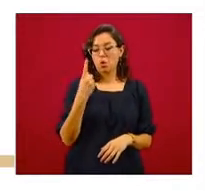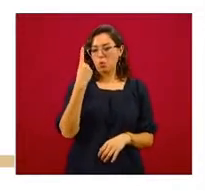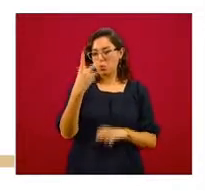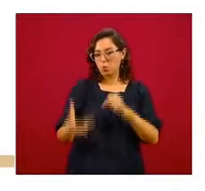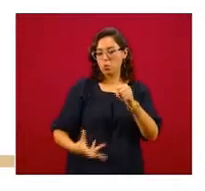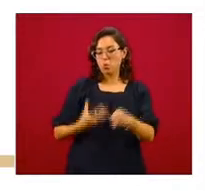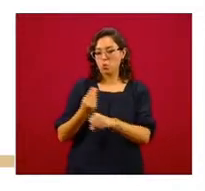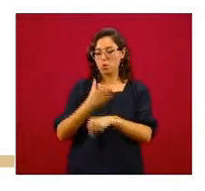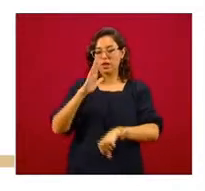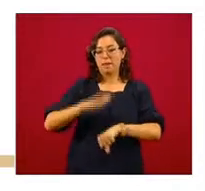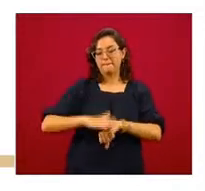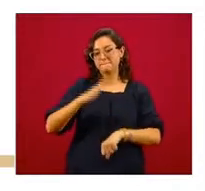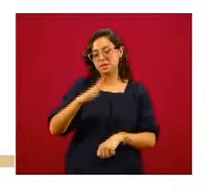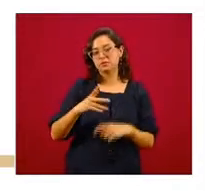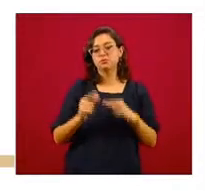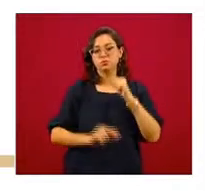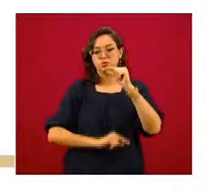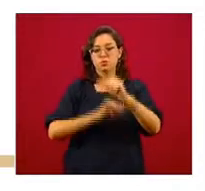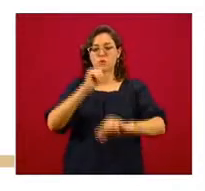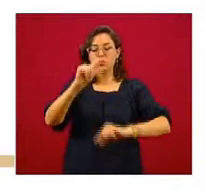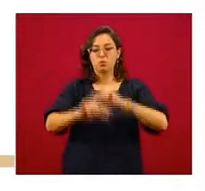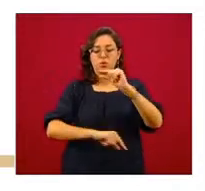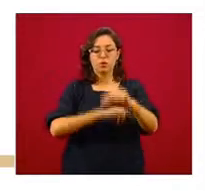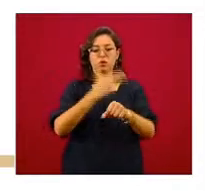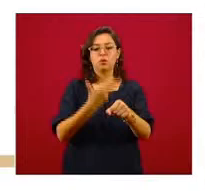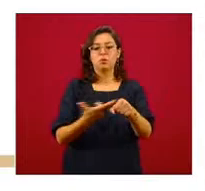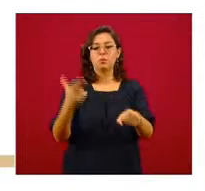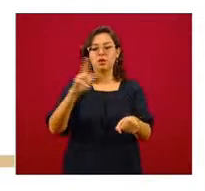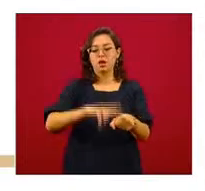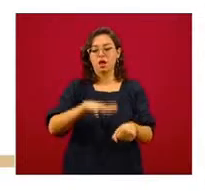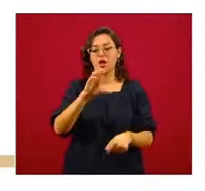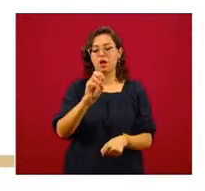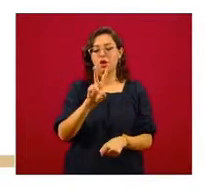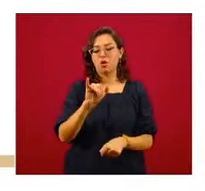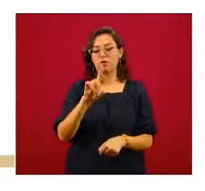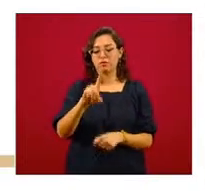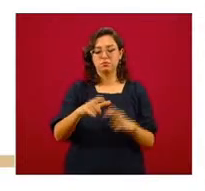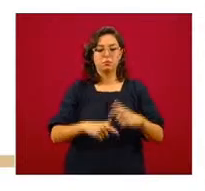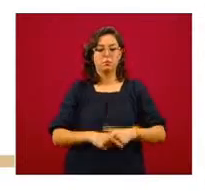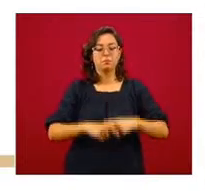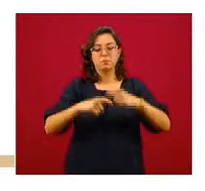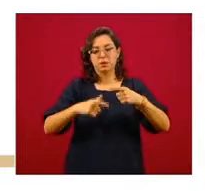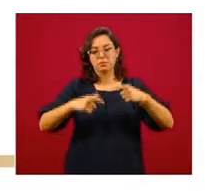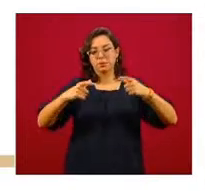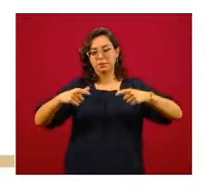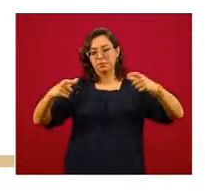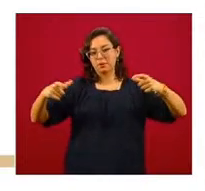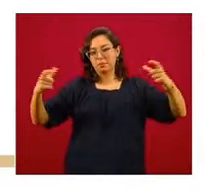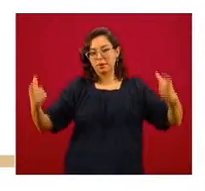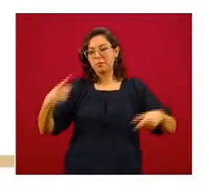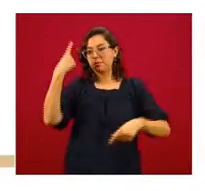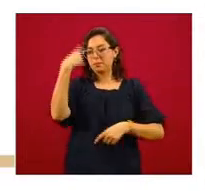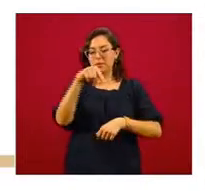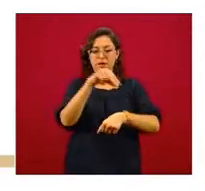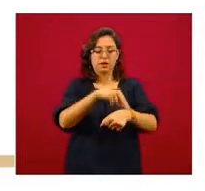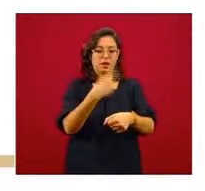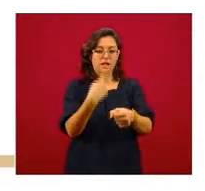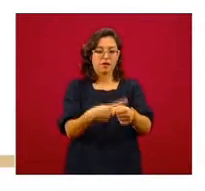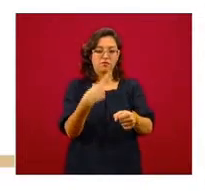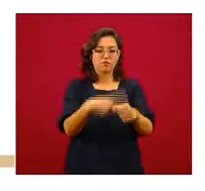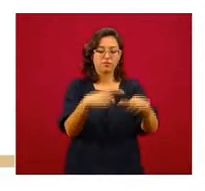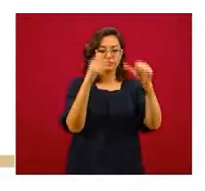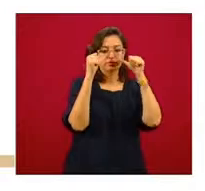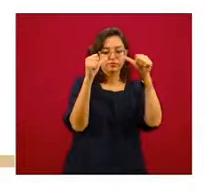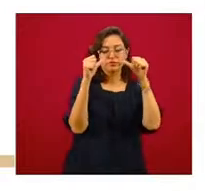793 reporting units. The amount of COVID reporting units has now increased by